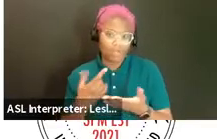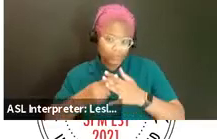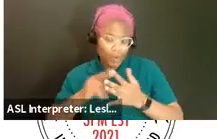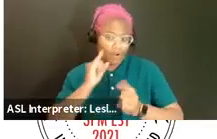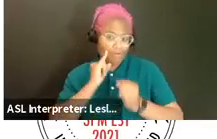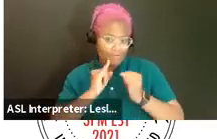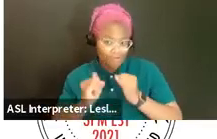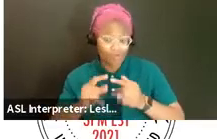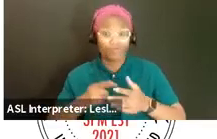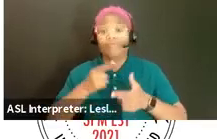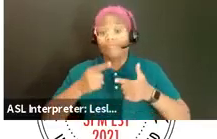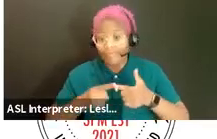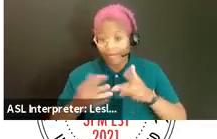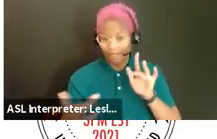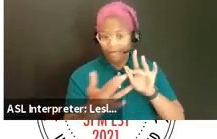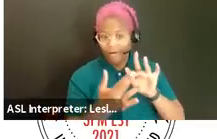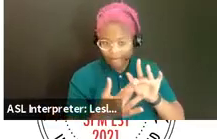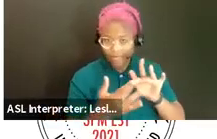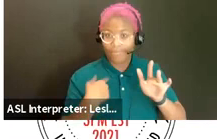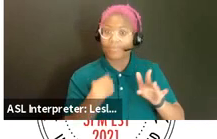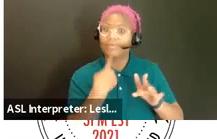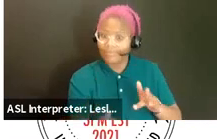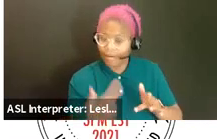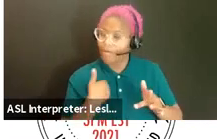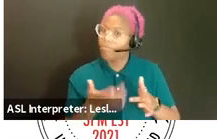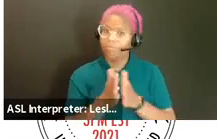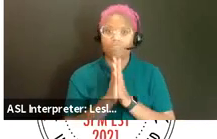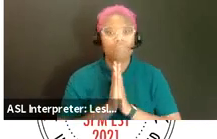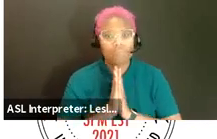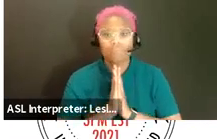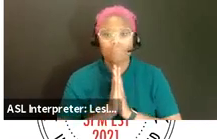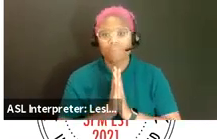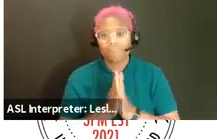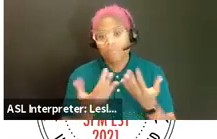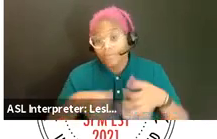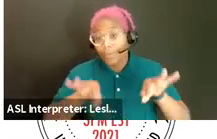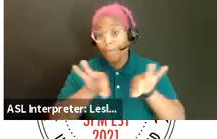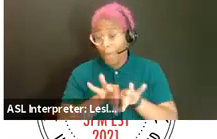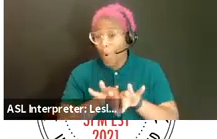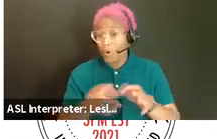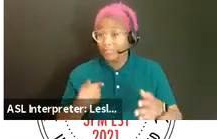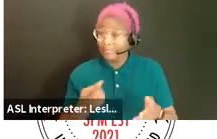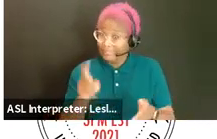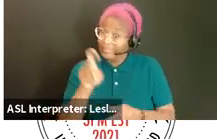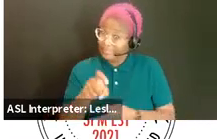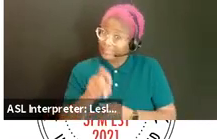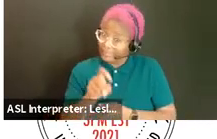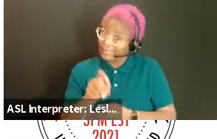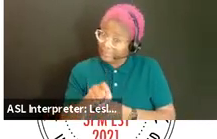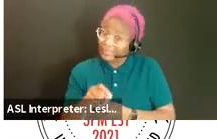with them and convince them that it is very important and that it's technically an emergency